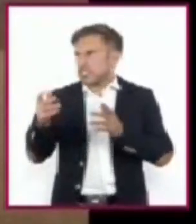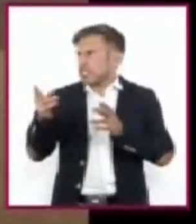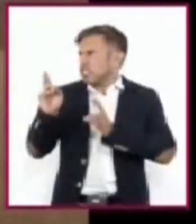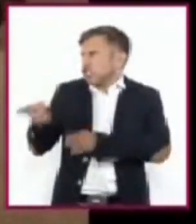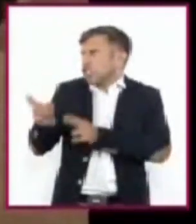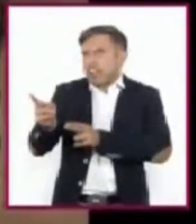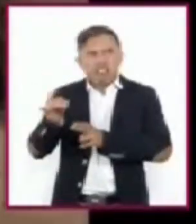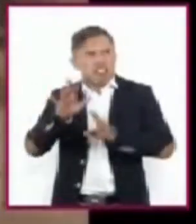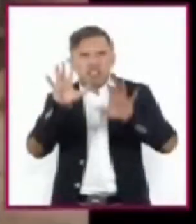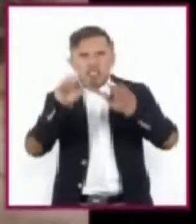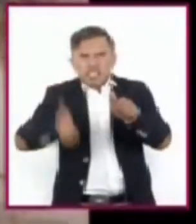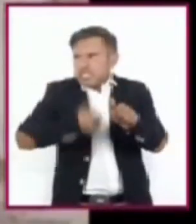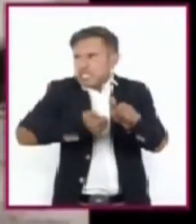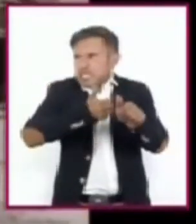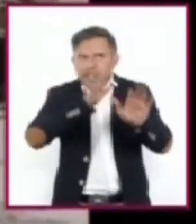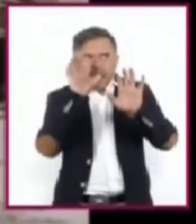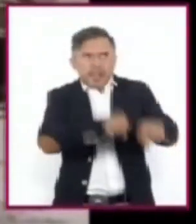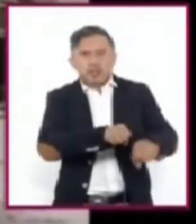him!